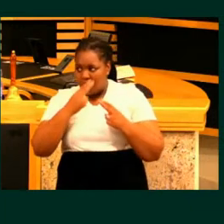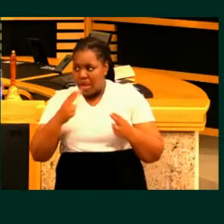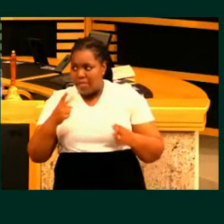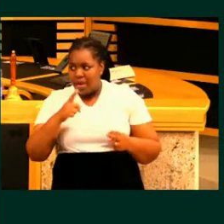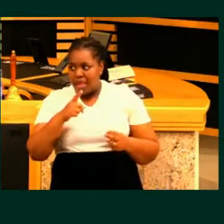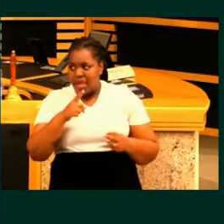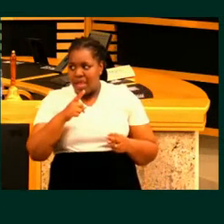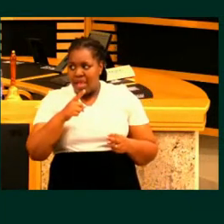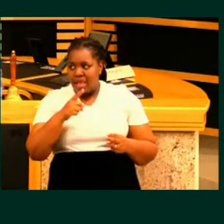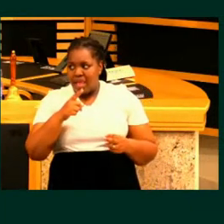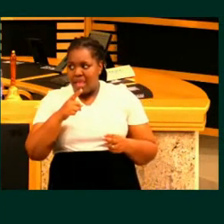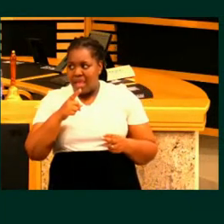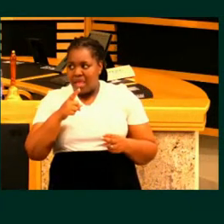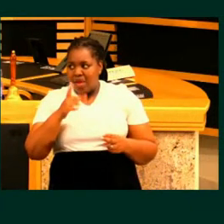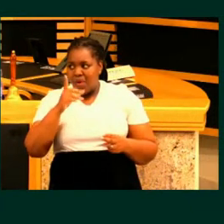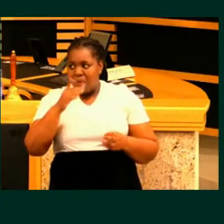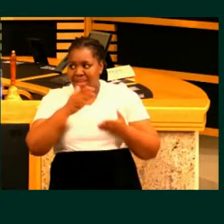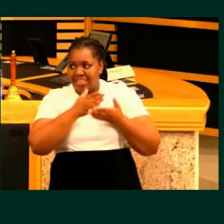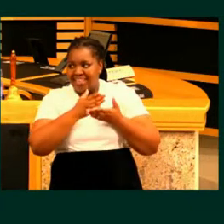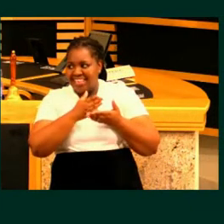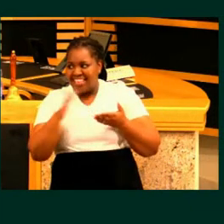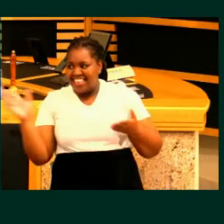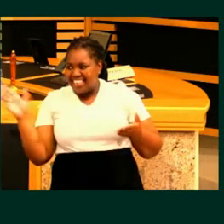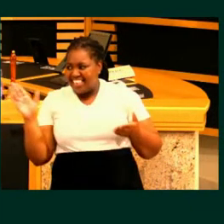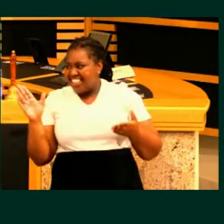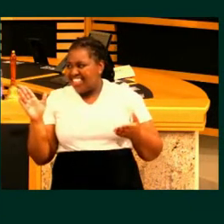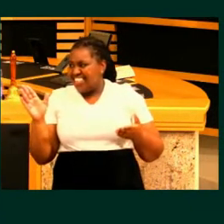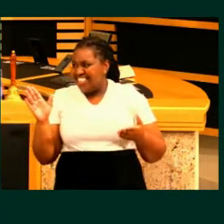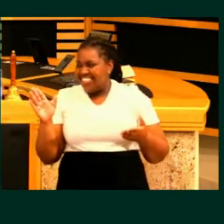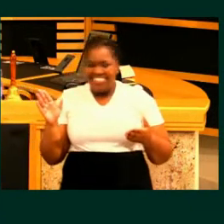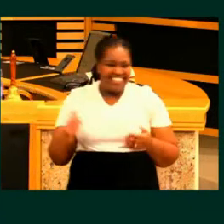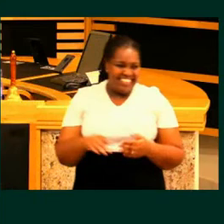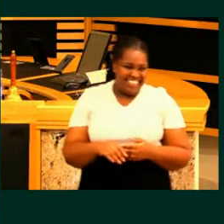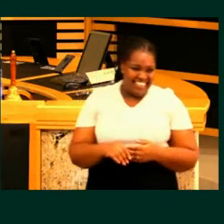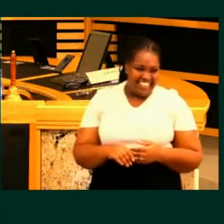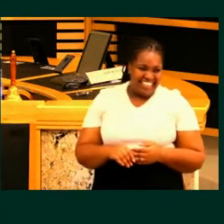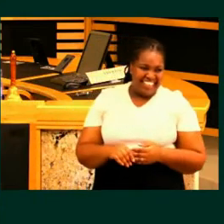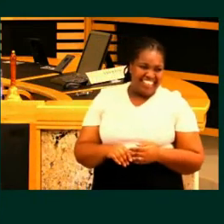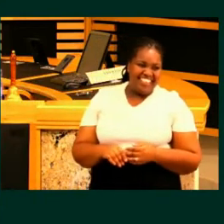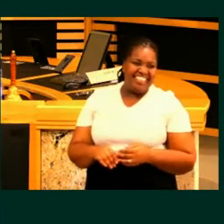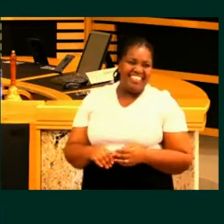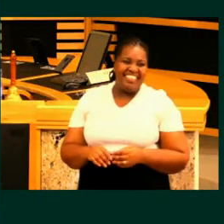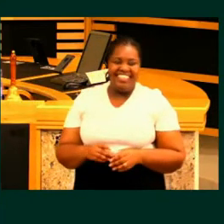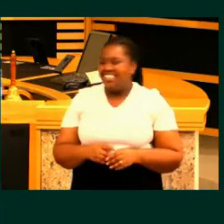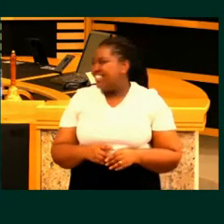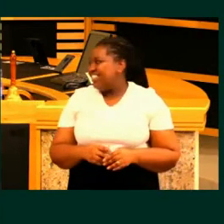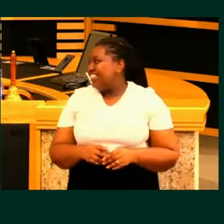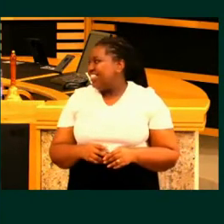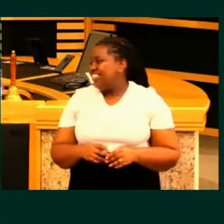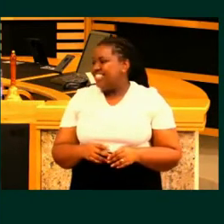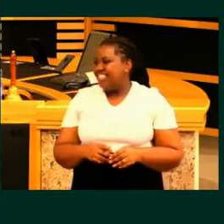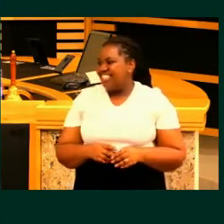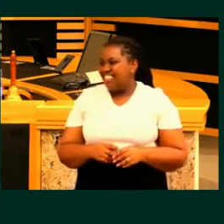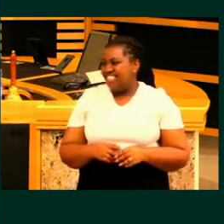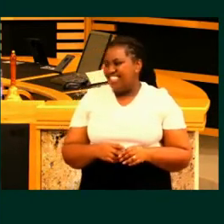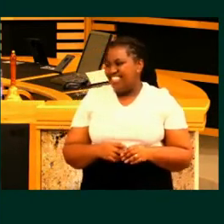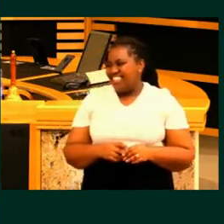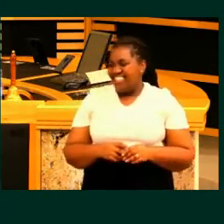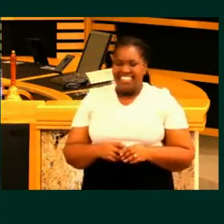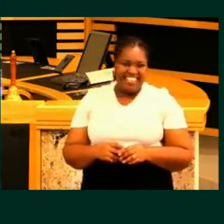HRI was shuffled by implementing that honorable member that was a